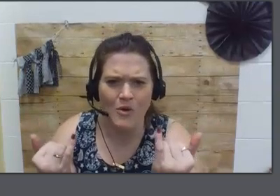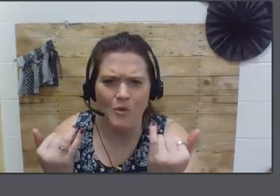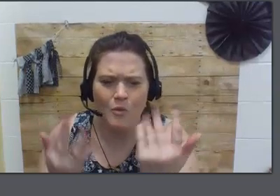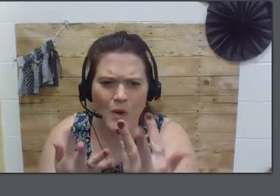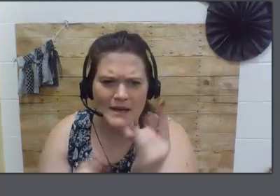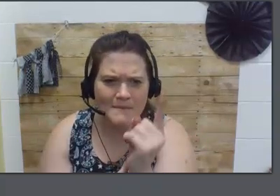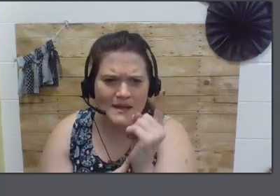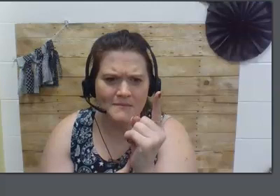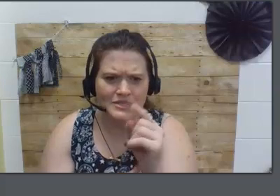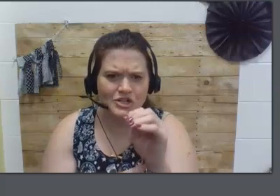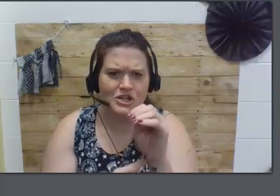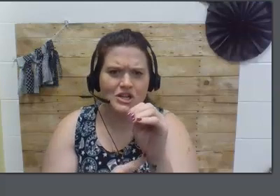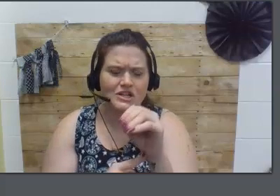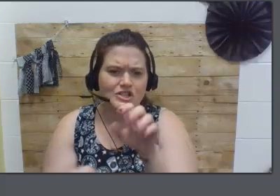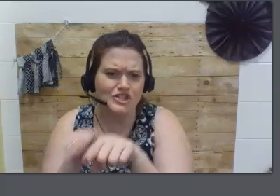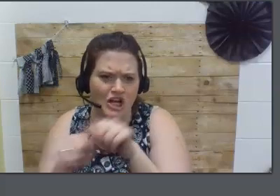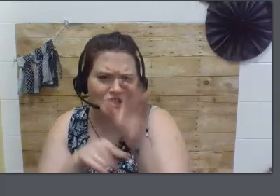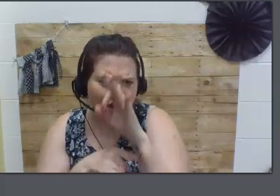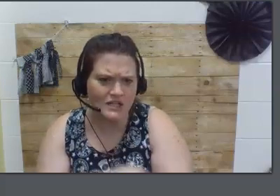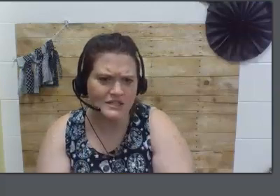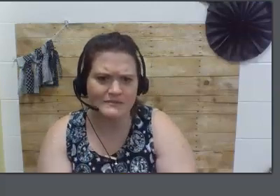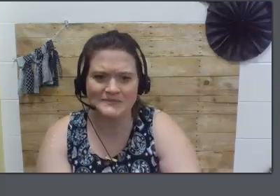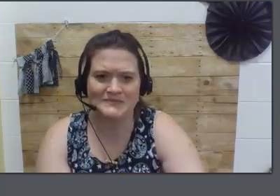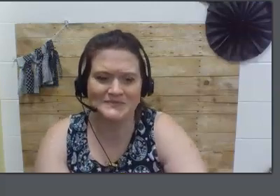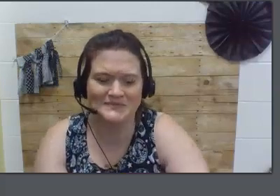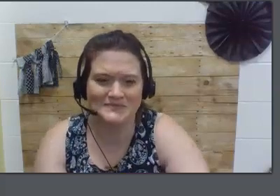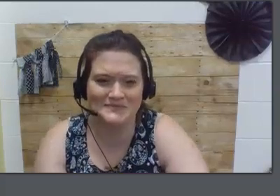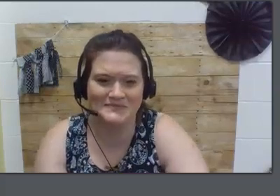now, wait a minute, Mr. Socks Fox.